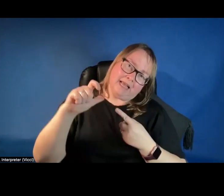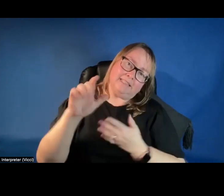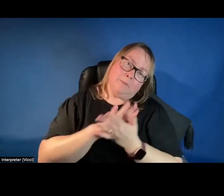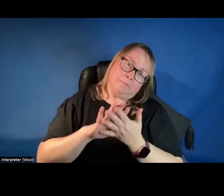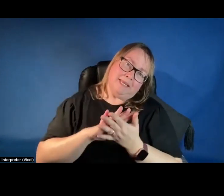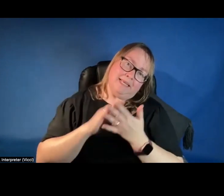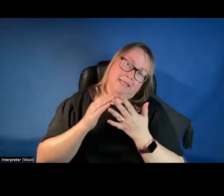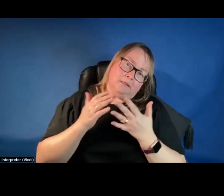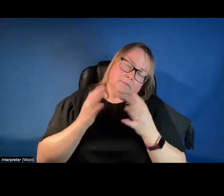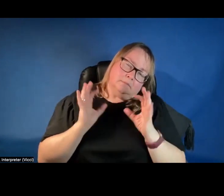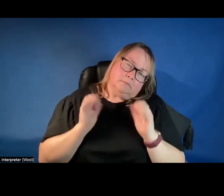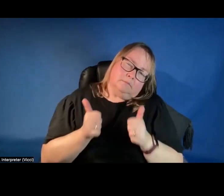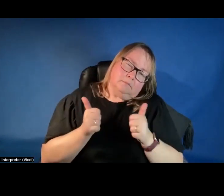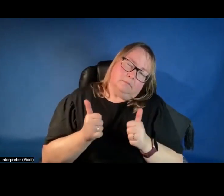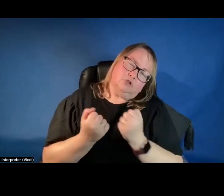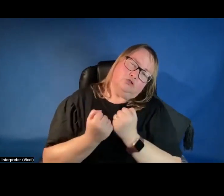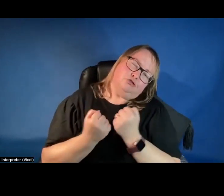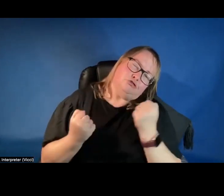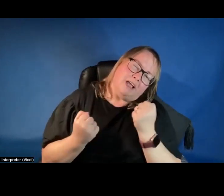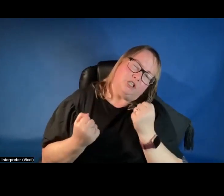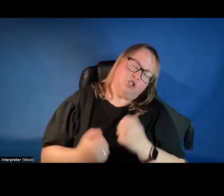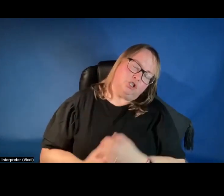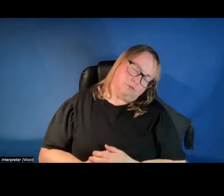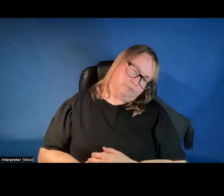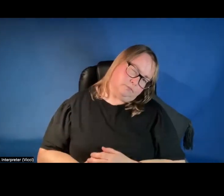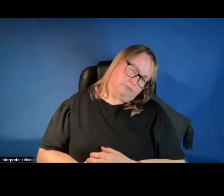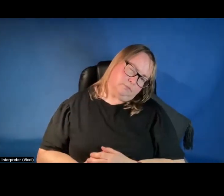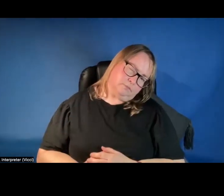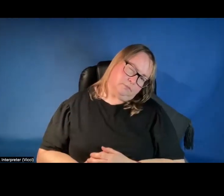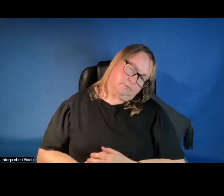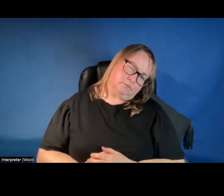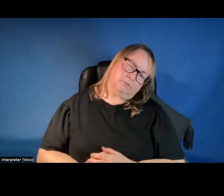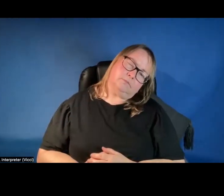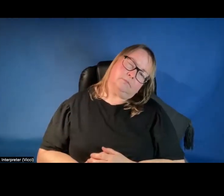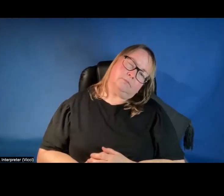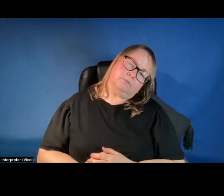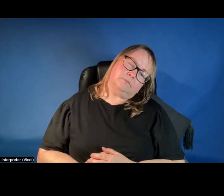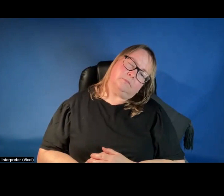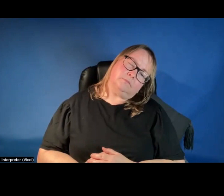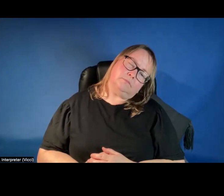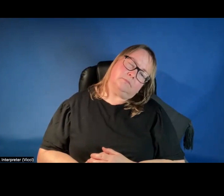it some time to stretch.